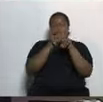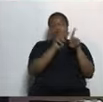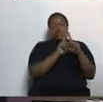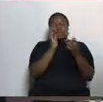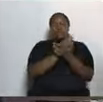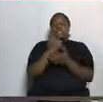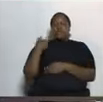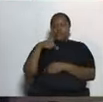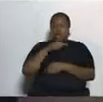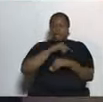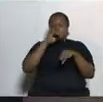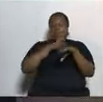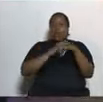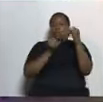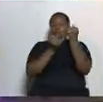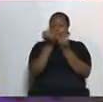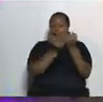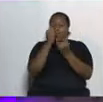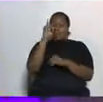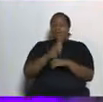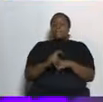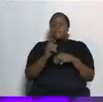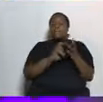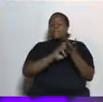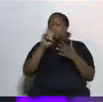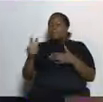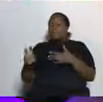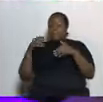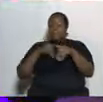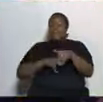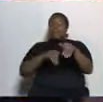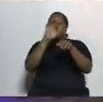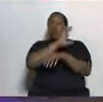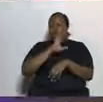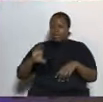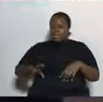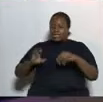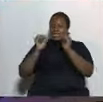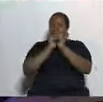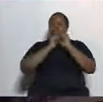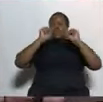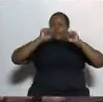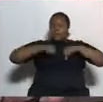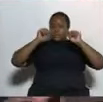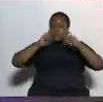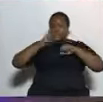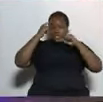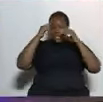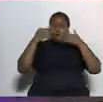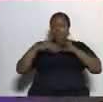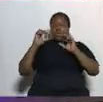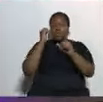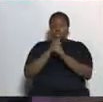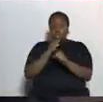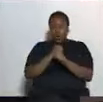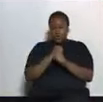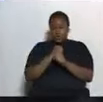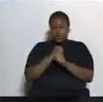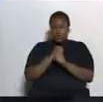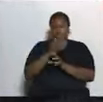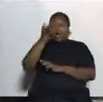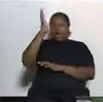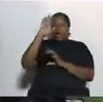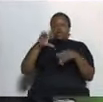the Sabbath have to step out and follow Christ with the possibility of losing our job? Here's why God's giving that test